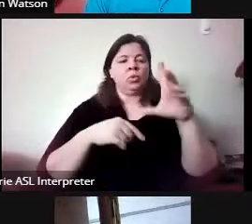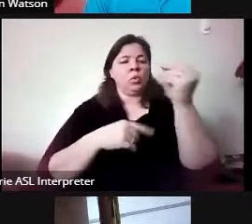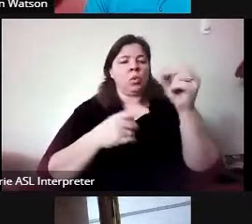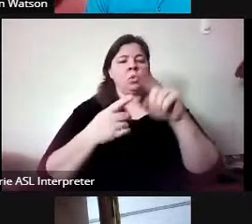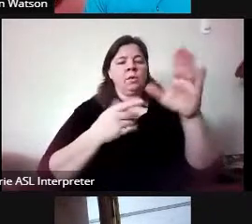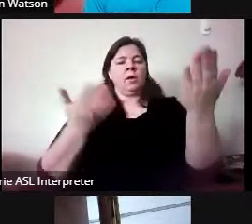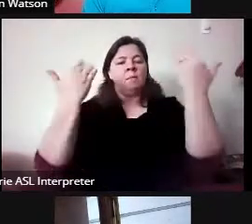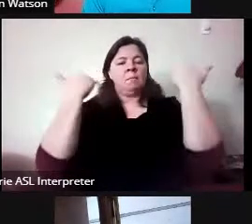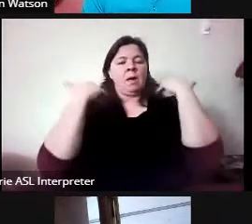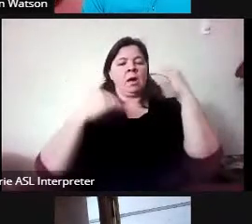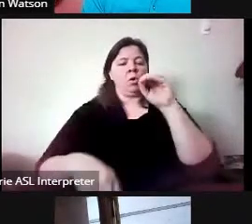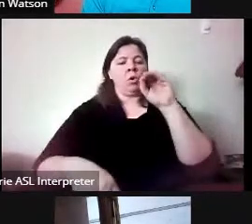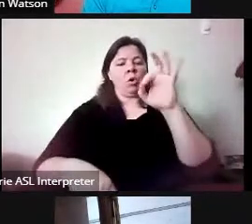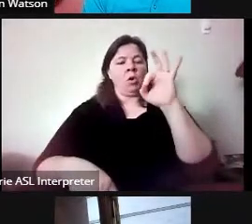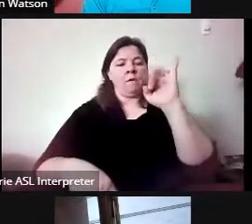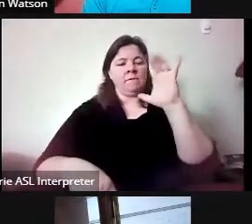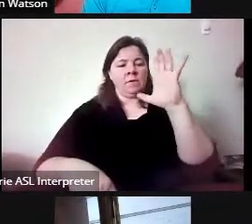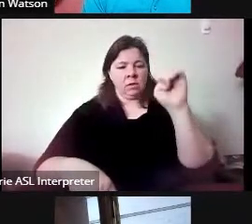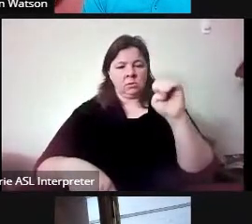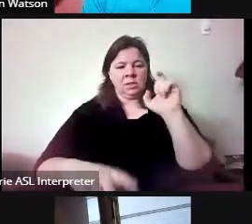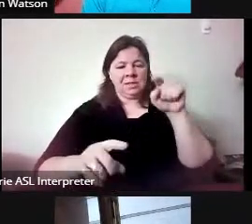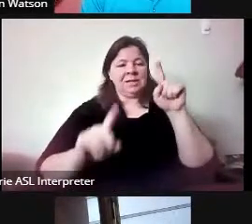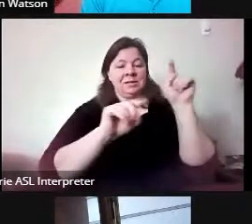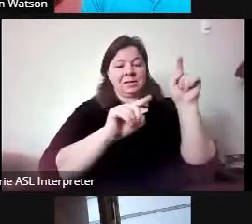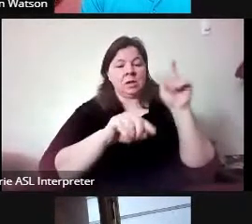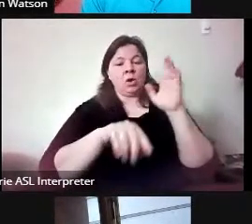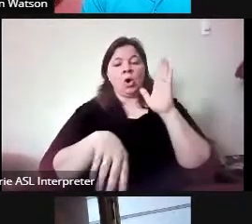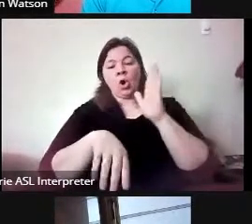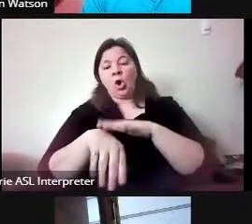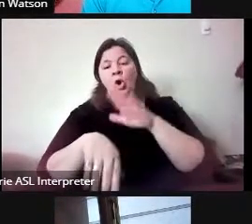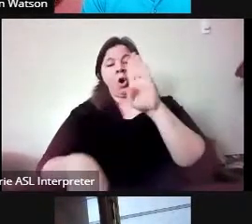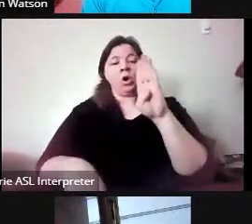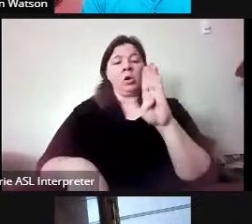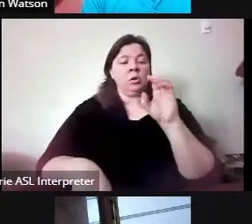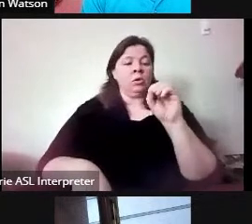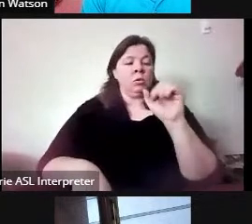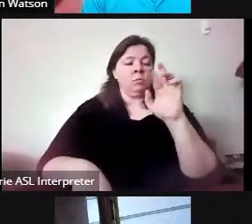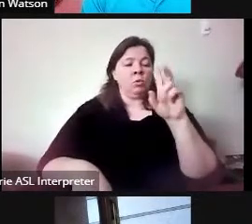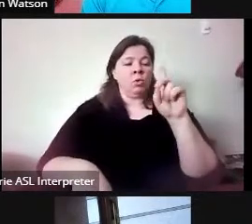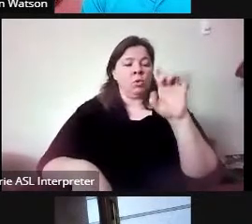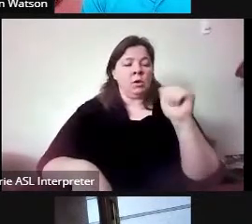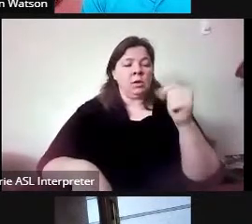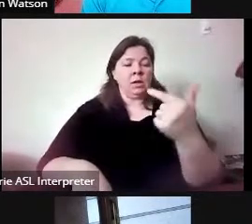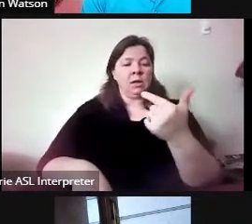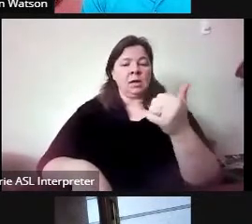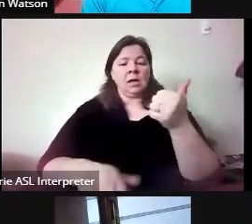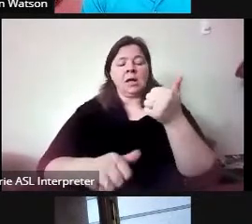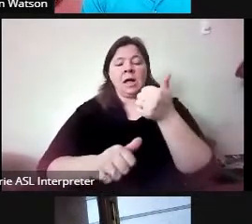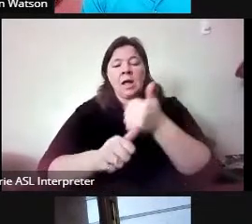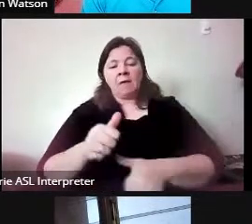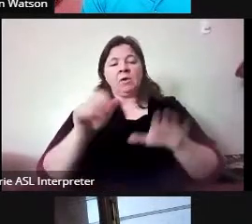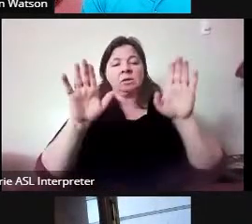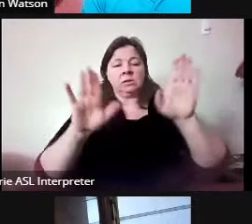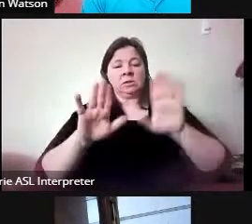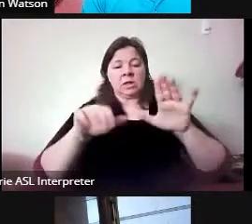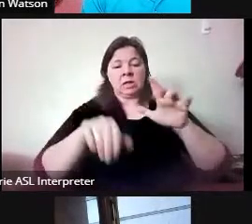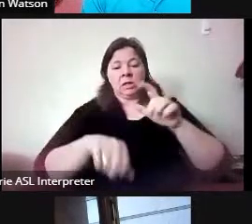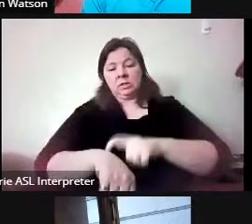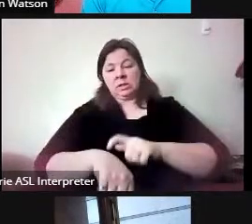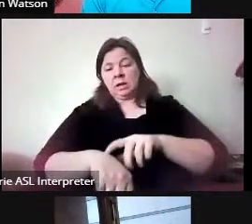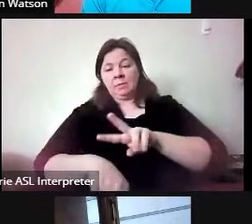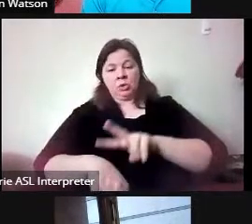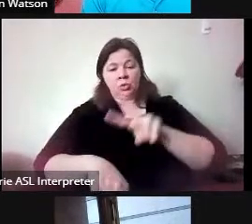office. They need to attend onboarding every Sundays at 2 p.m. And if you have